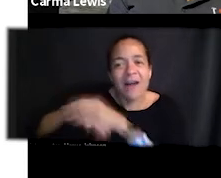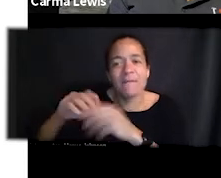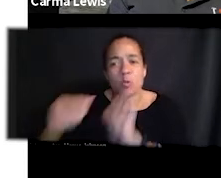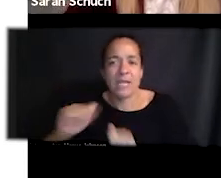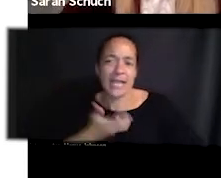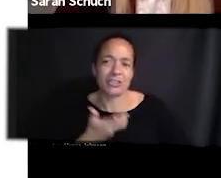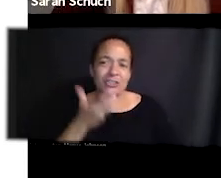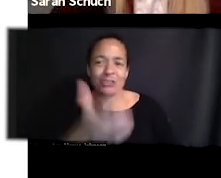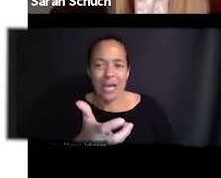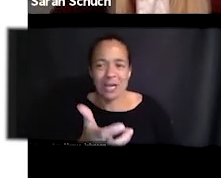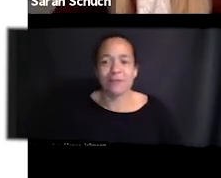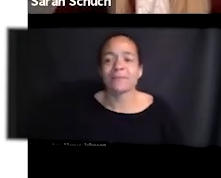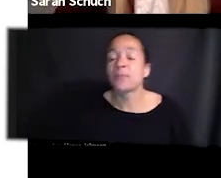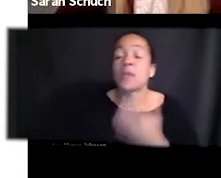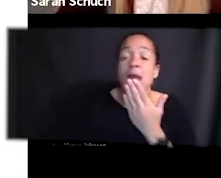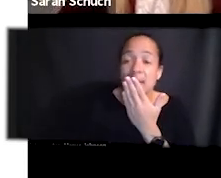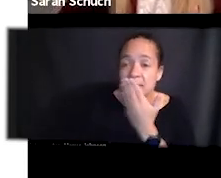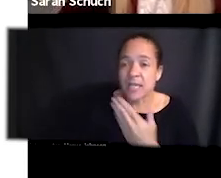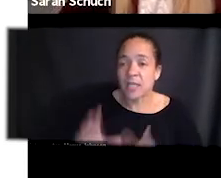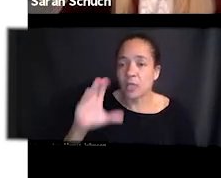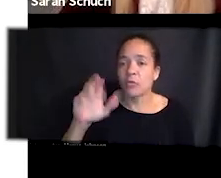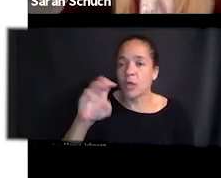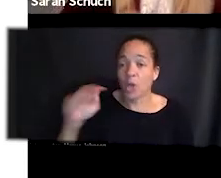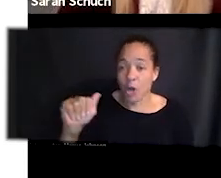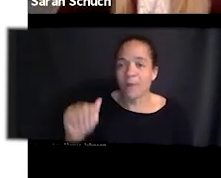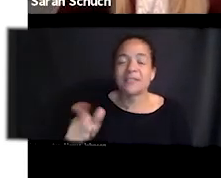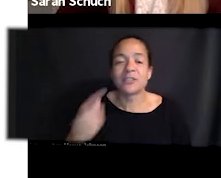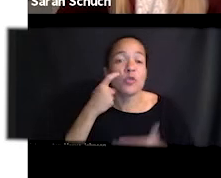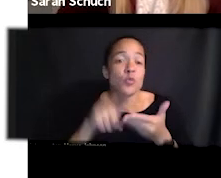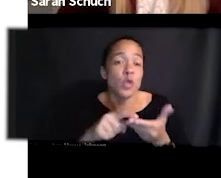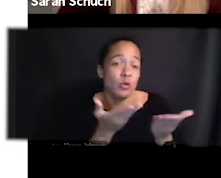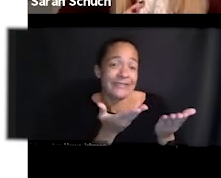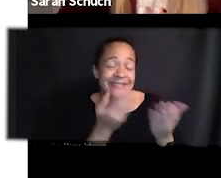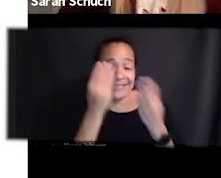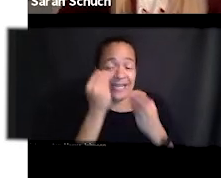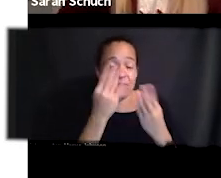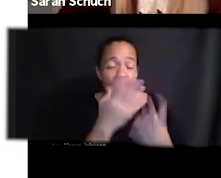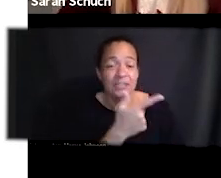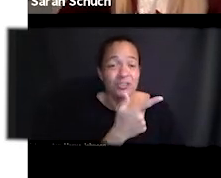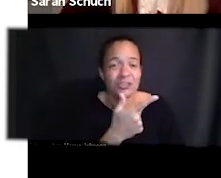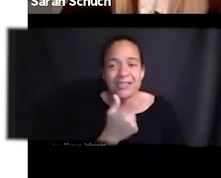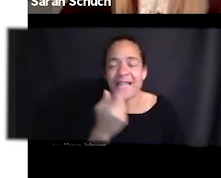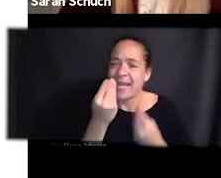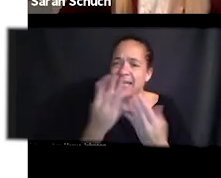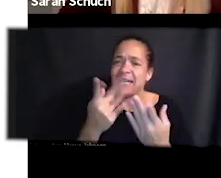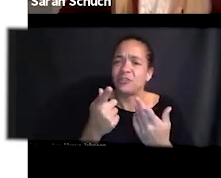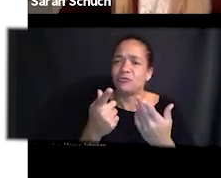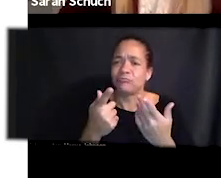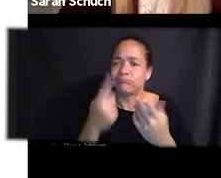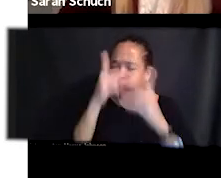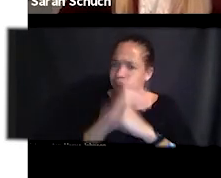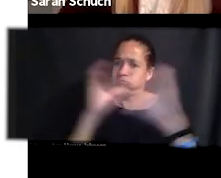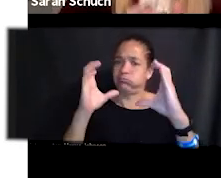Mm-hmm. Definitely. Thank you, Karma. And so you see this information here, and it just gives a little bit of snapshot of the type